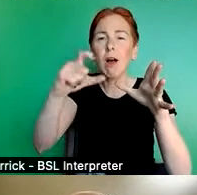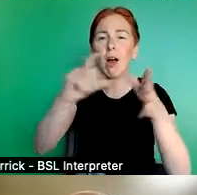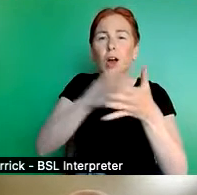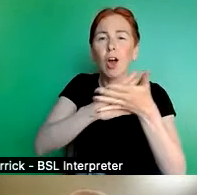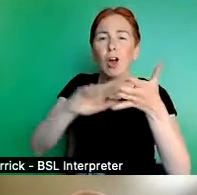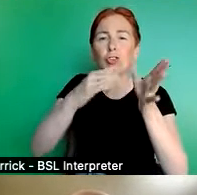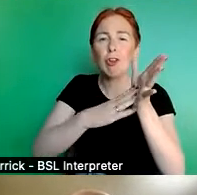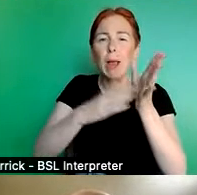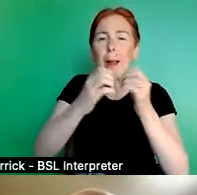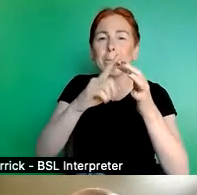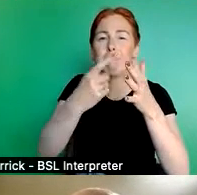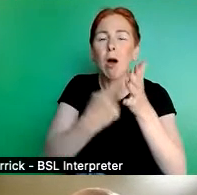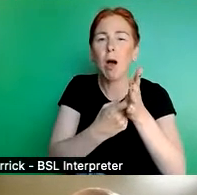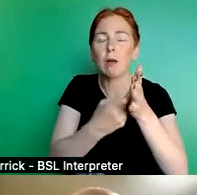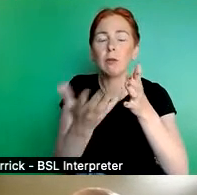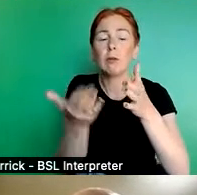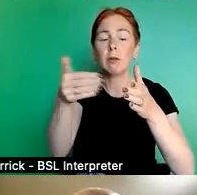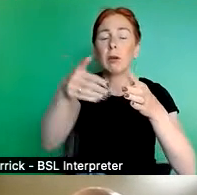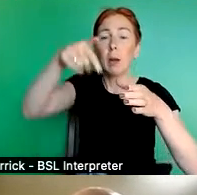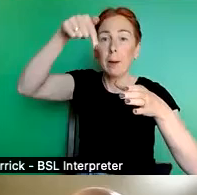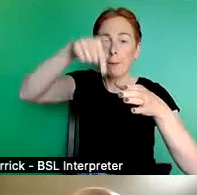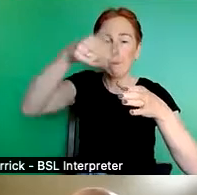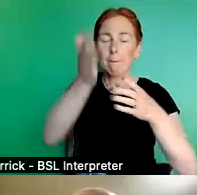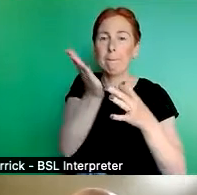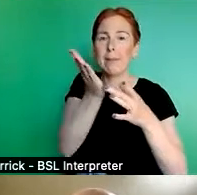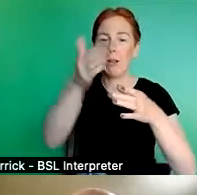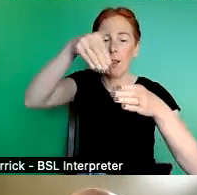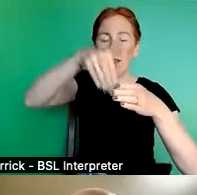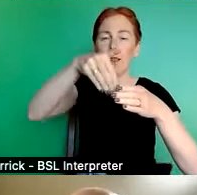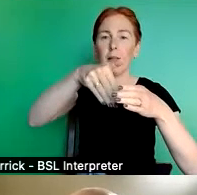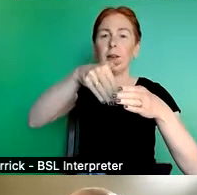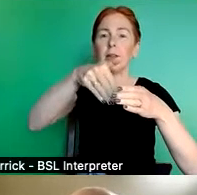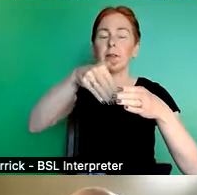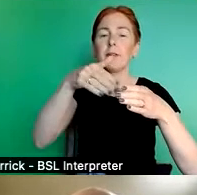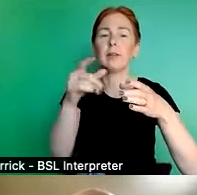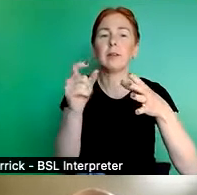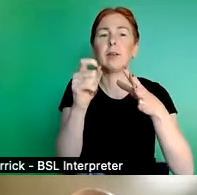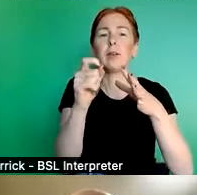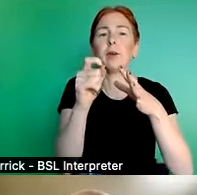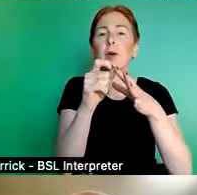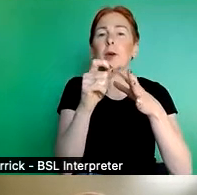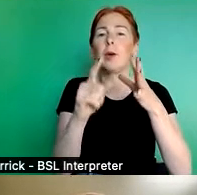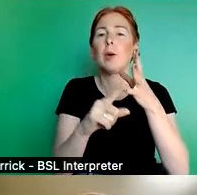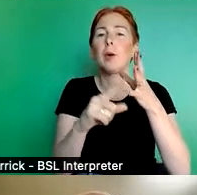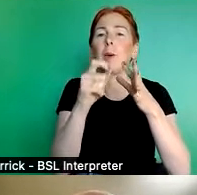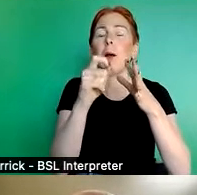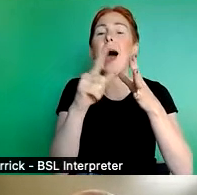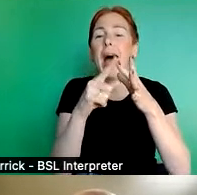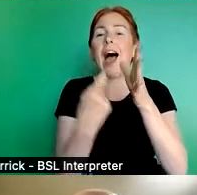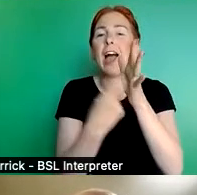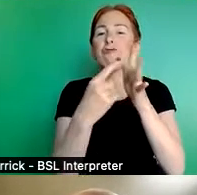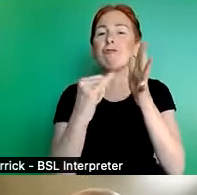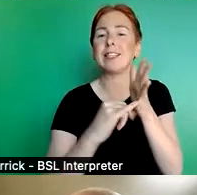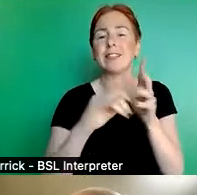the middle of that, the black dot that you know of, that's the pupil, and that lets light through an aperture, and it passes through the lens,